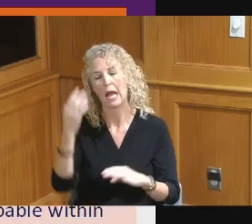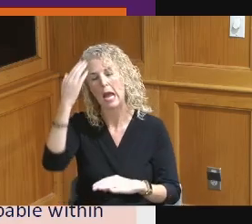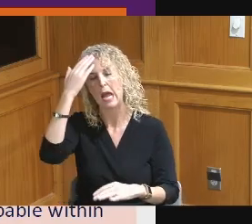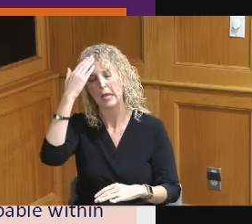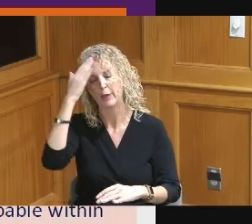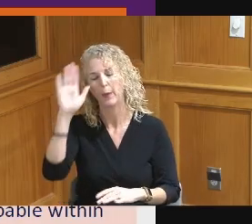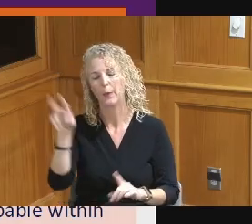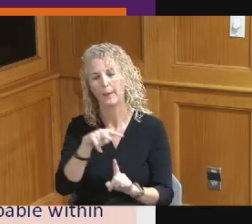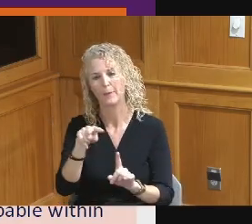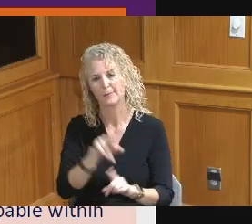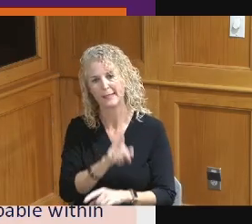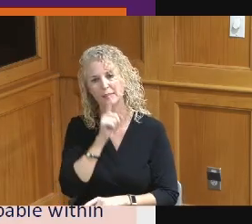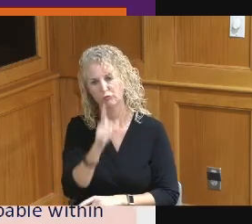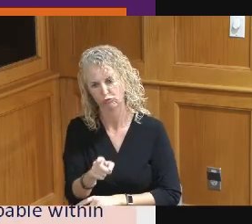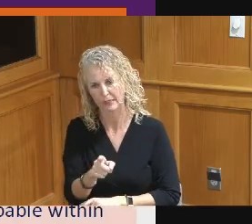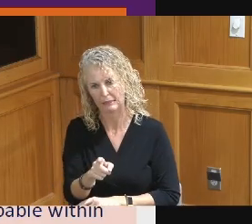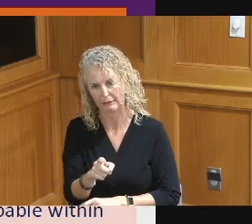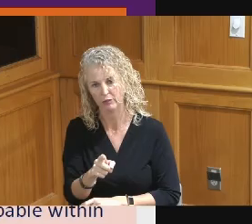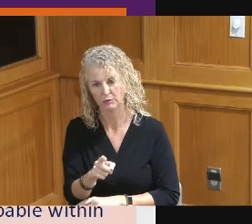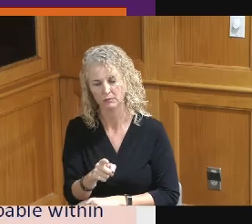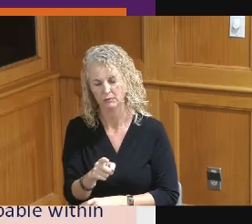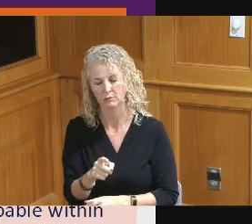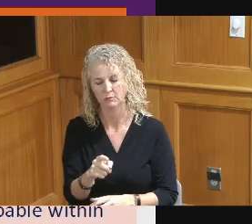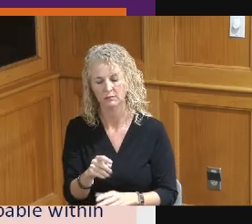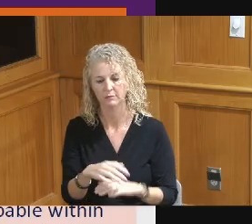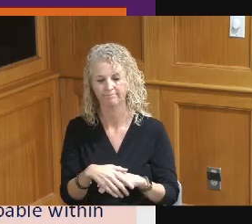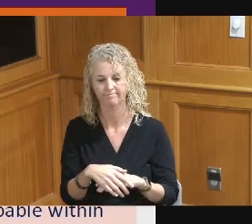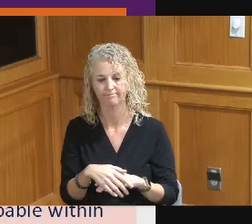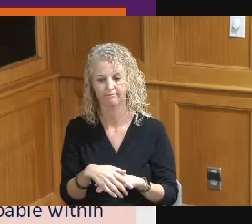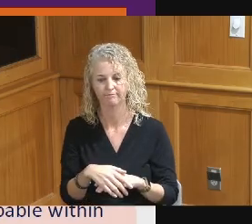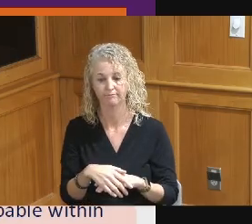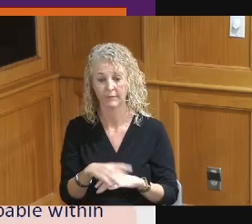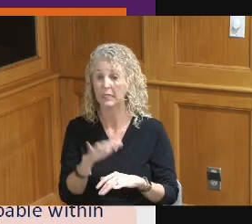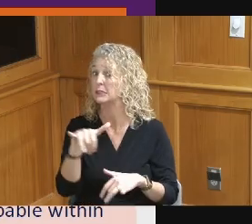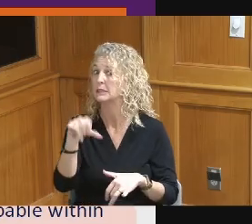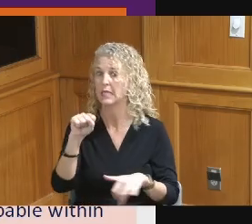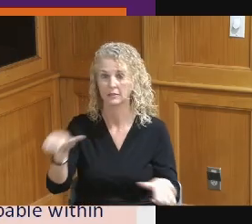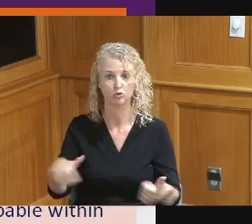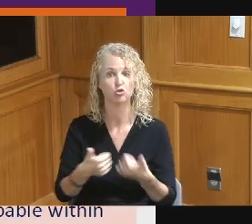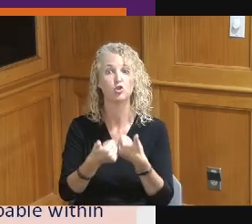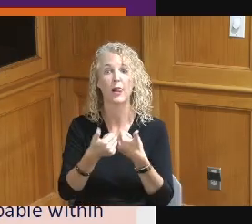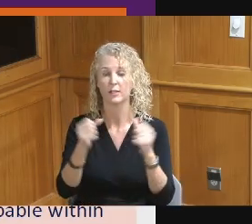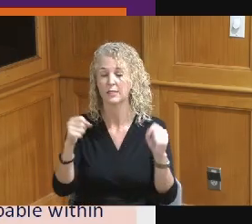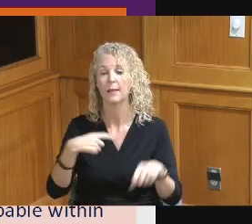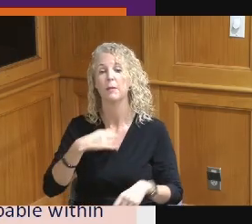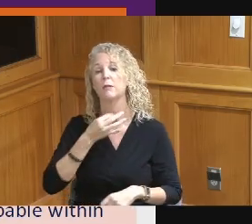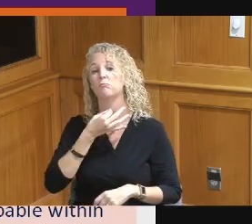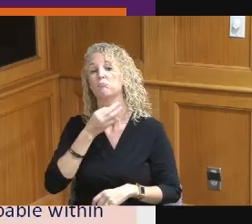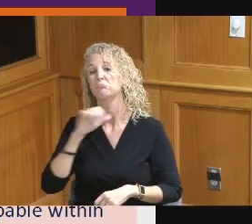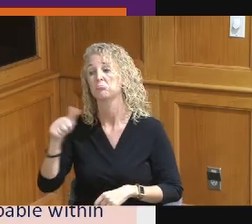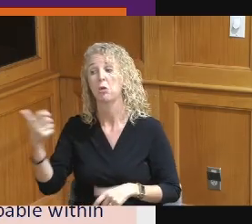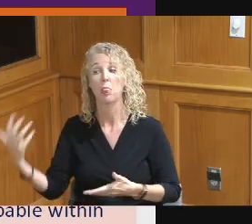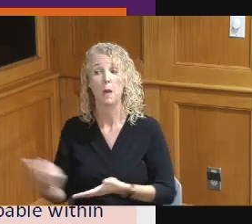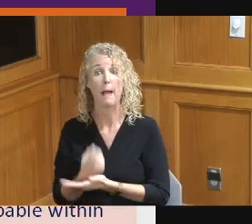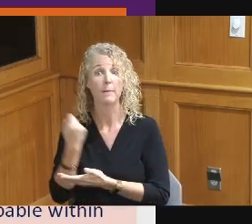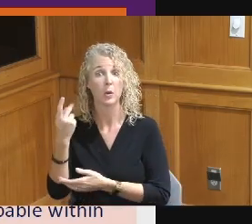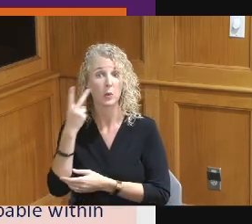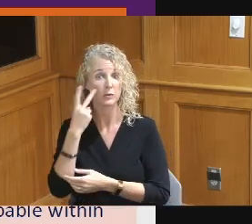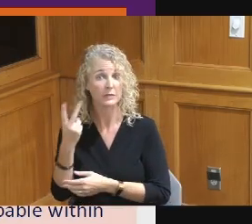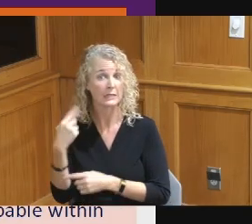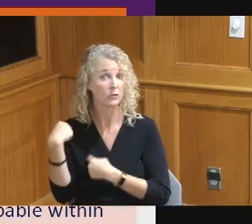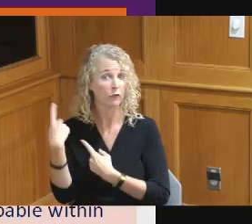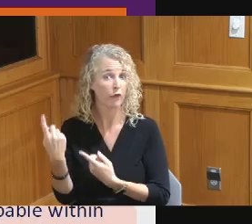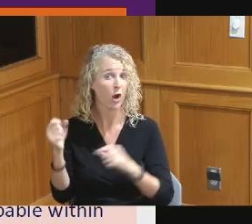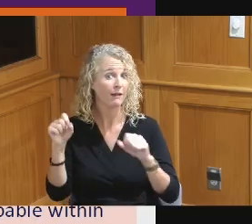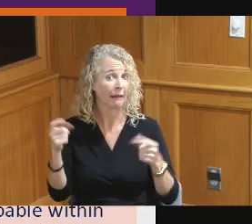realistic. You've looked at it and you've checked out all this stuff. And they are challenges, but what opportunities do you see to make